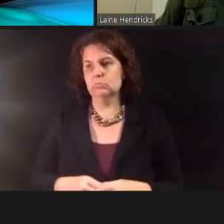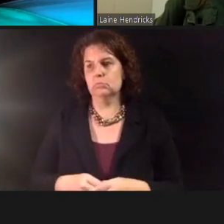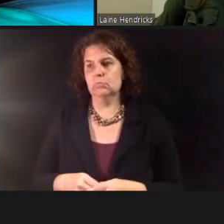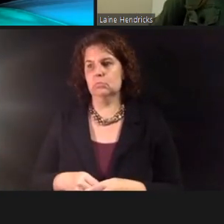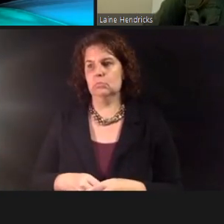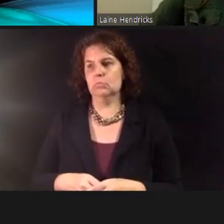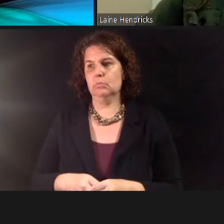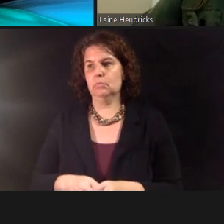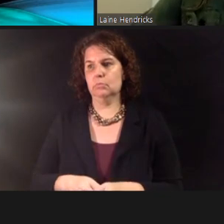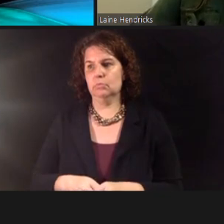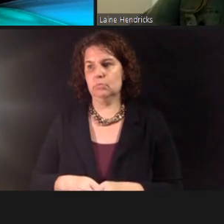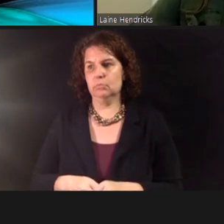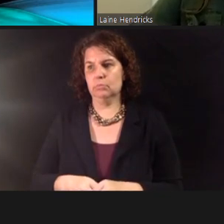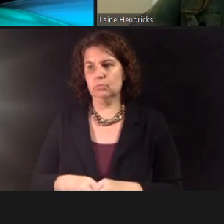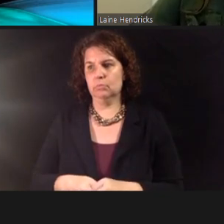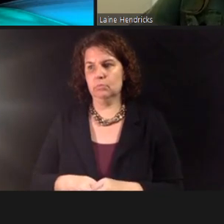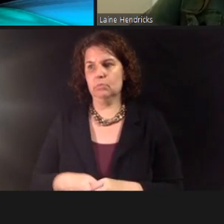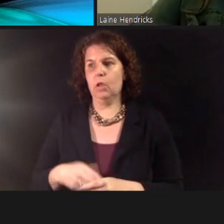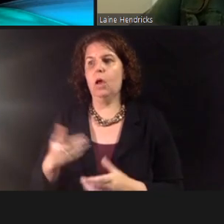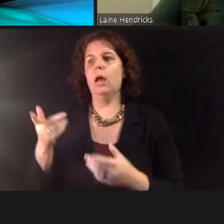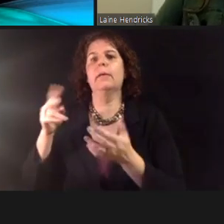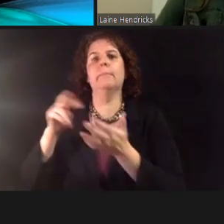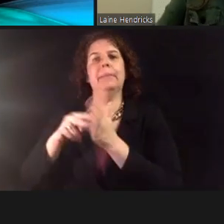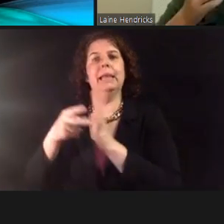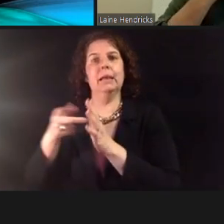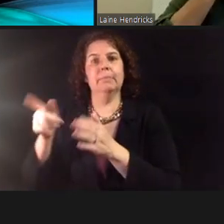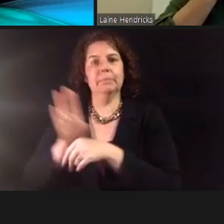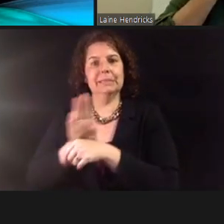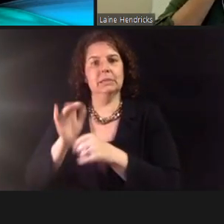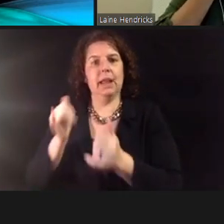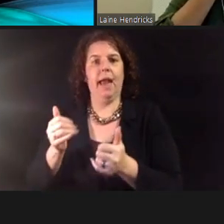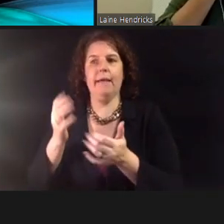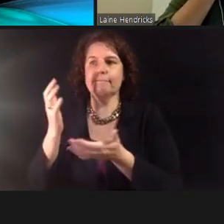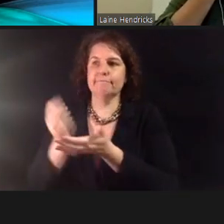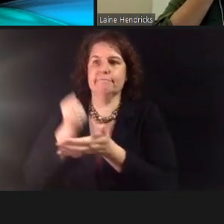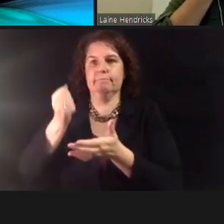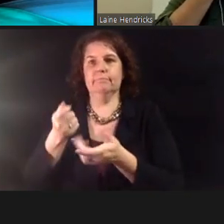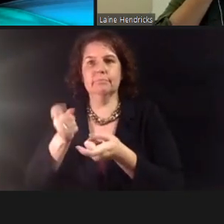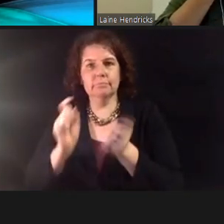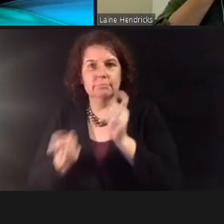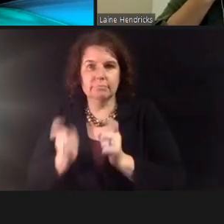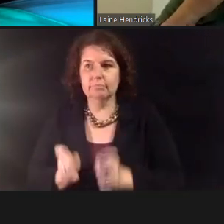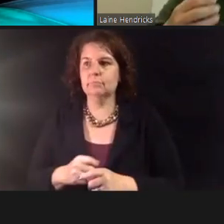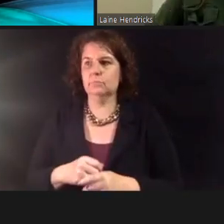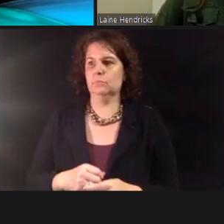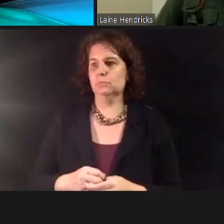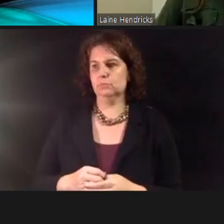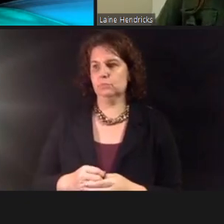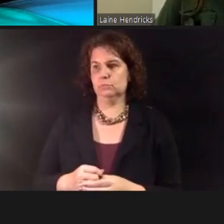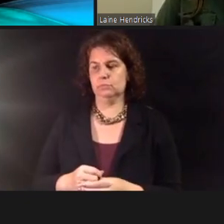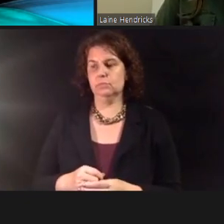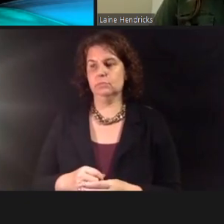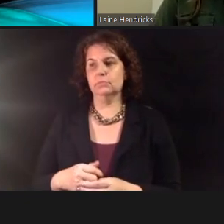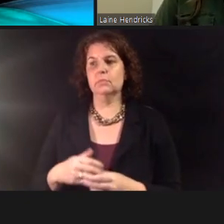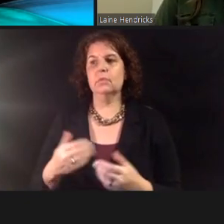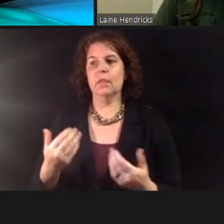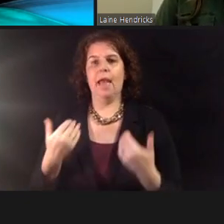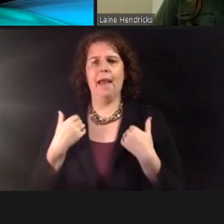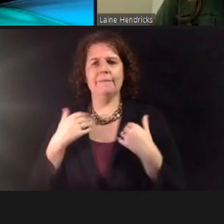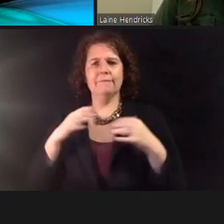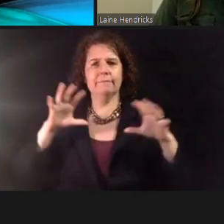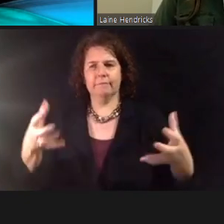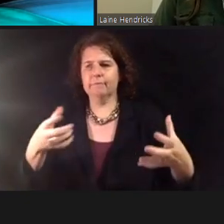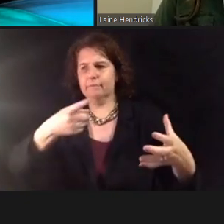at this point. So we are a few days shy of the task force actually being out on the road, but we are